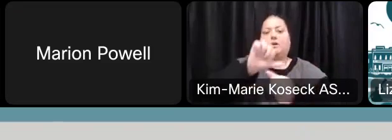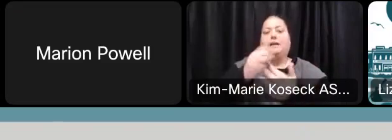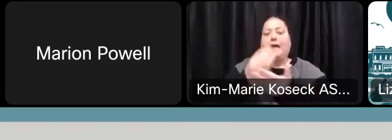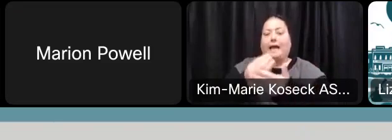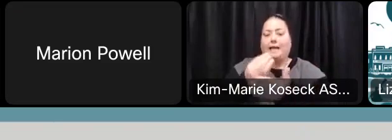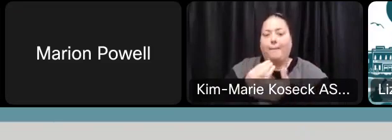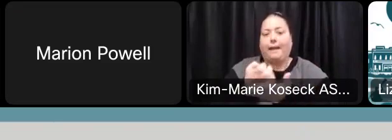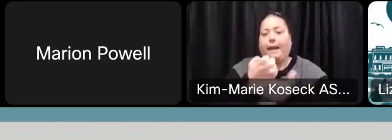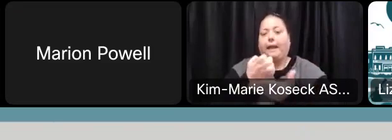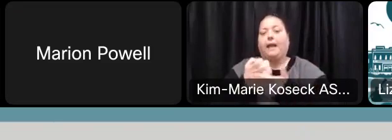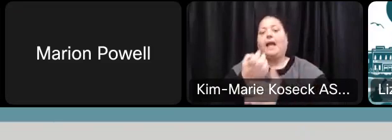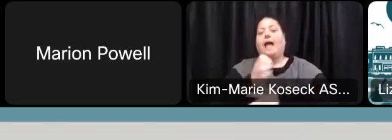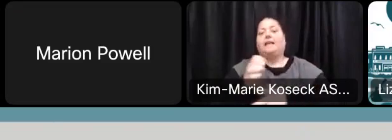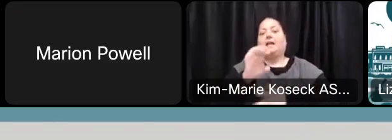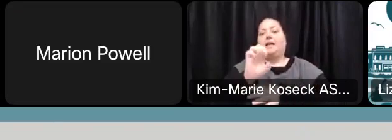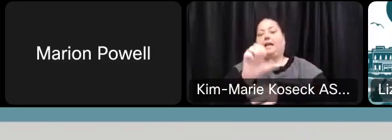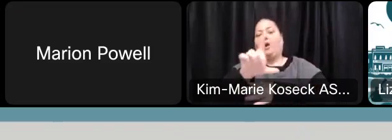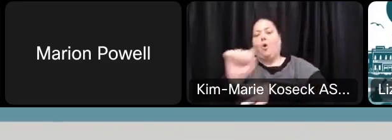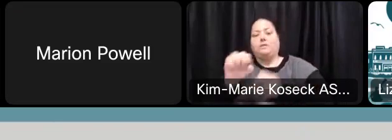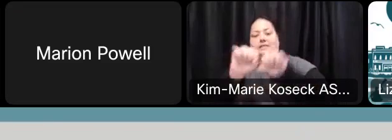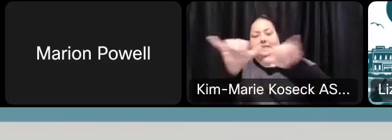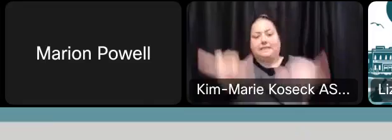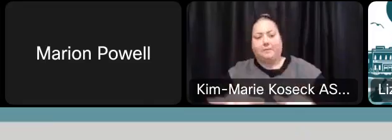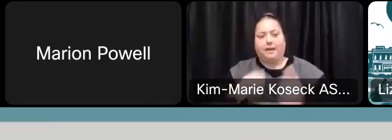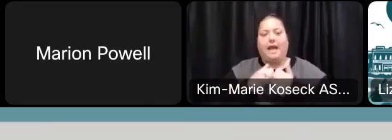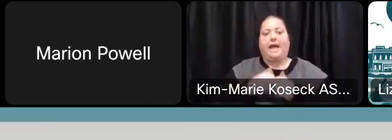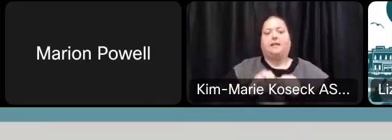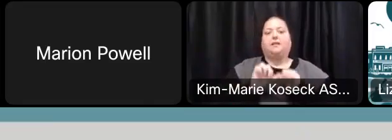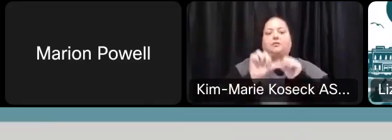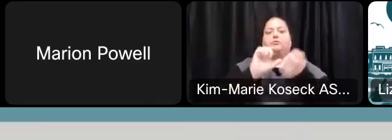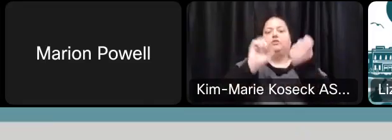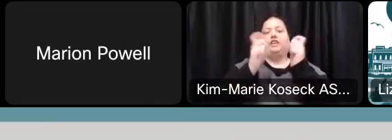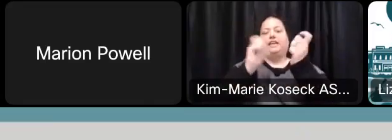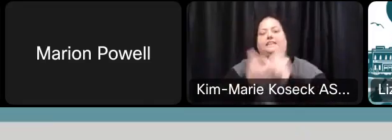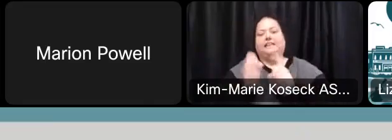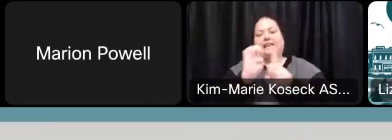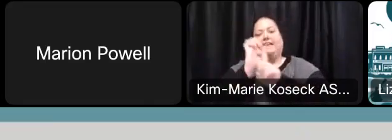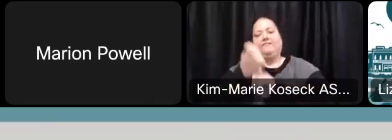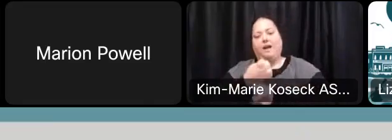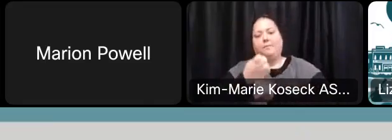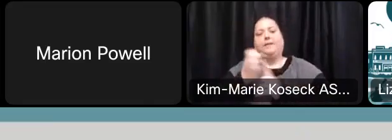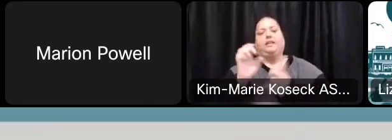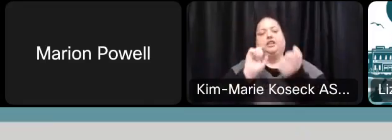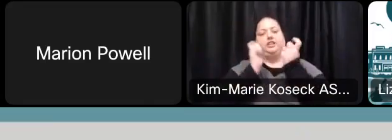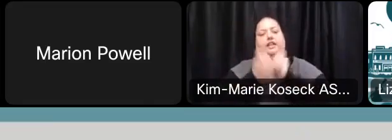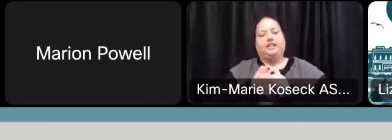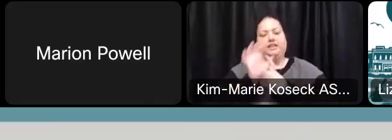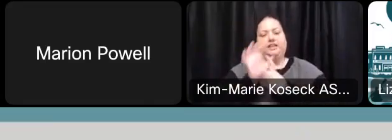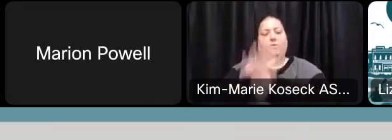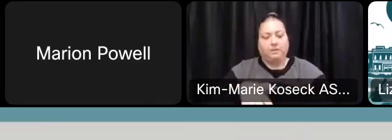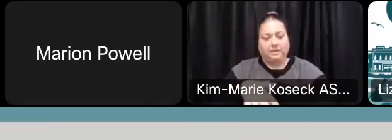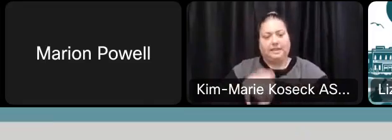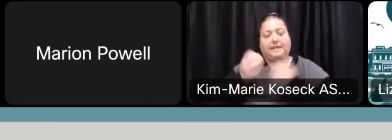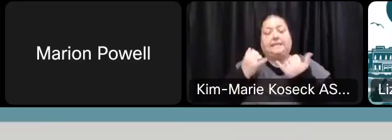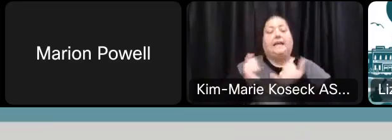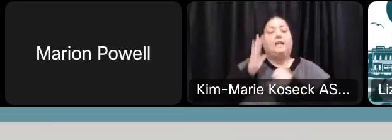disaster, and develop ongoing adaptability to rapidly changing environmental conditions and forces. And today